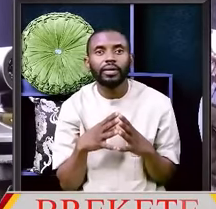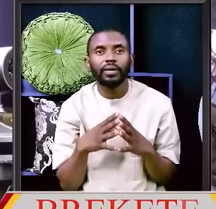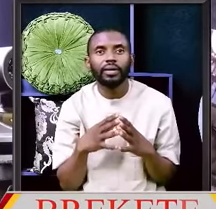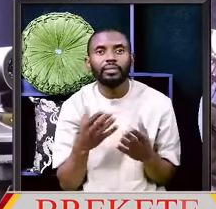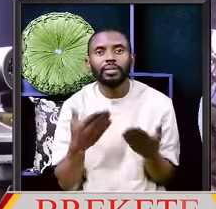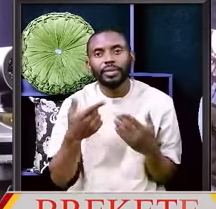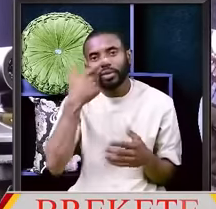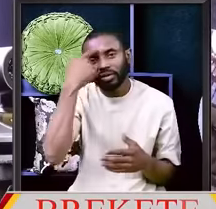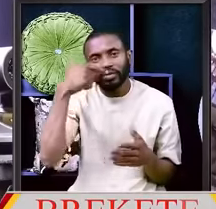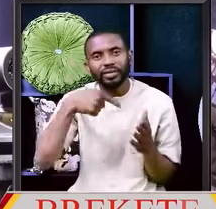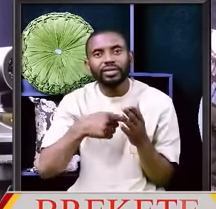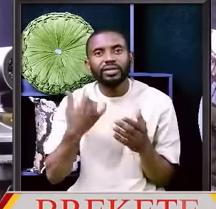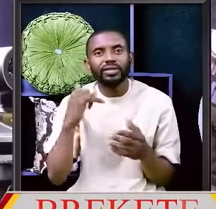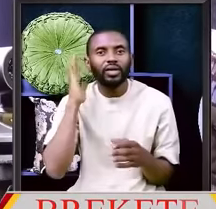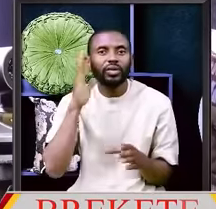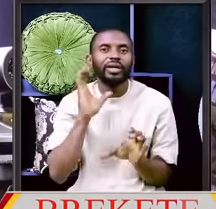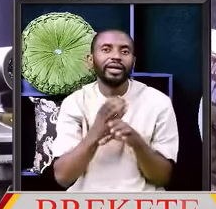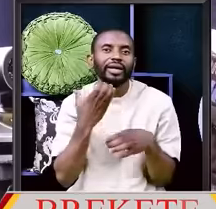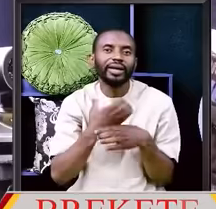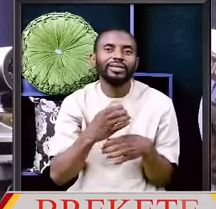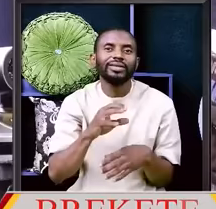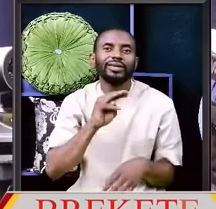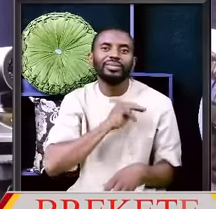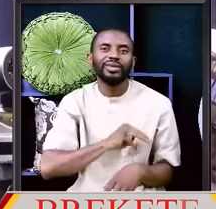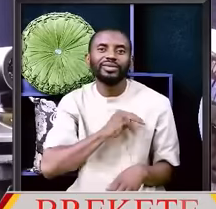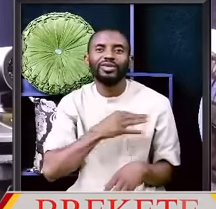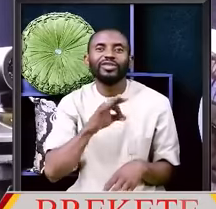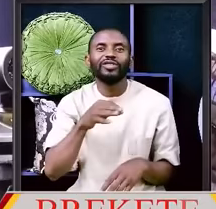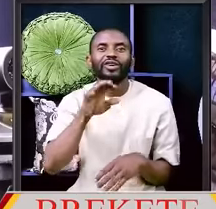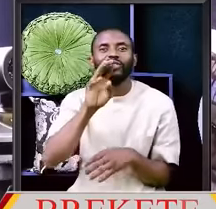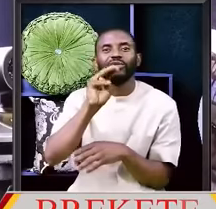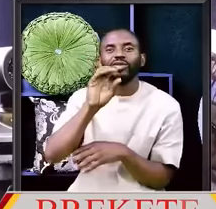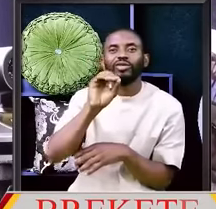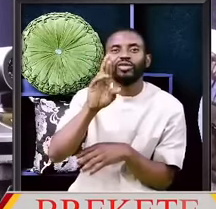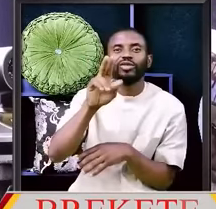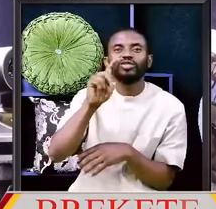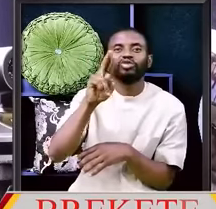Maybe because of this, they could create Ministry of Mortuary and...